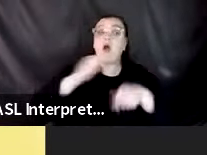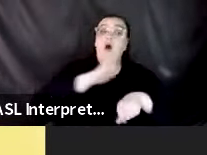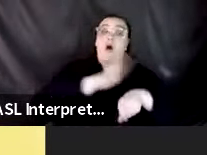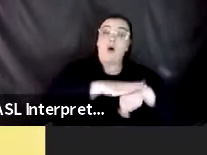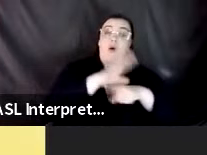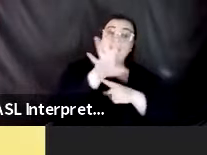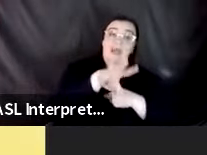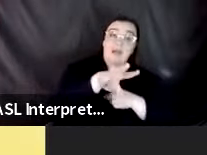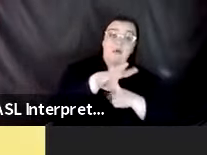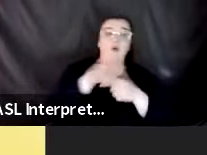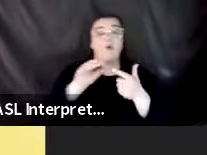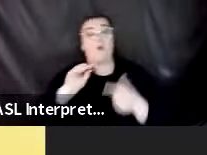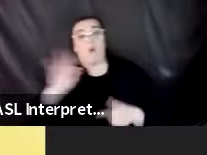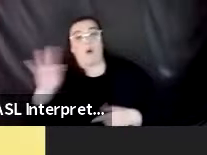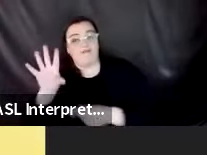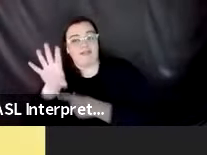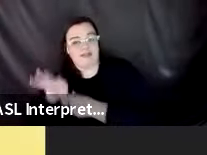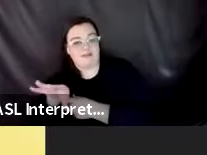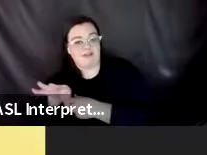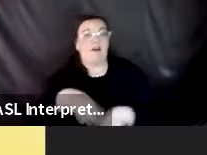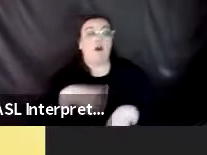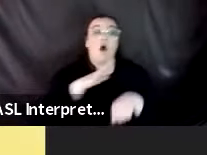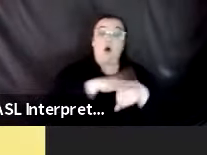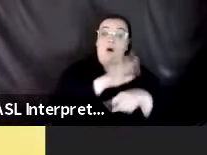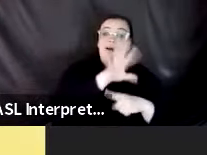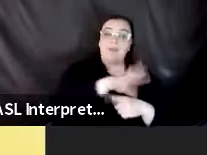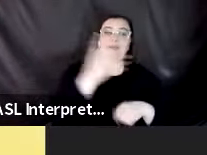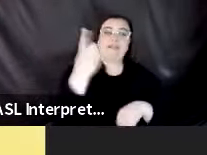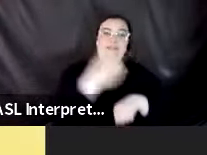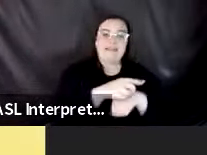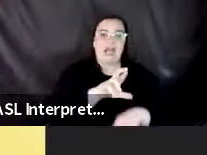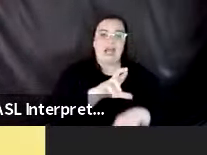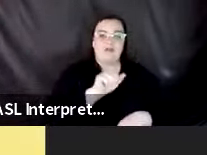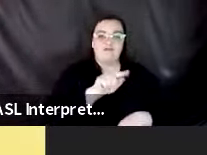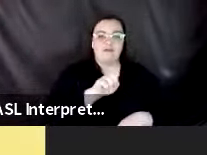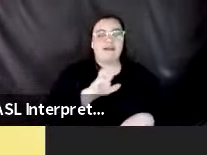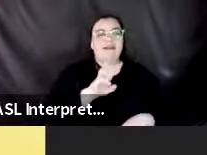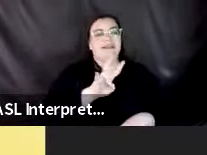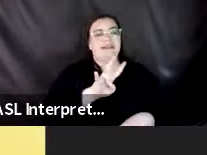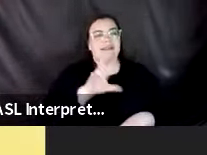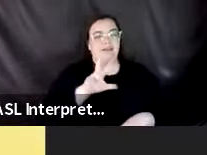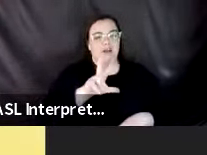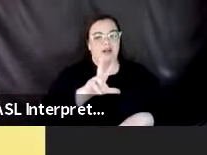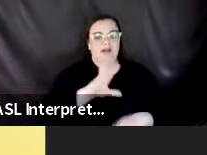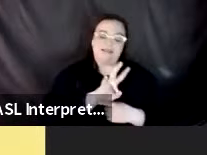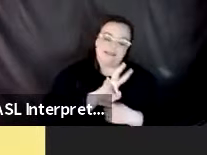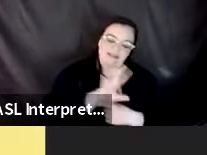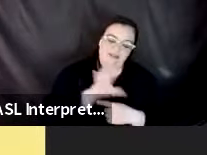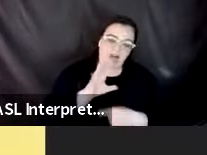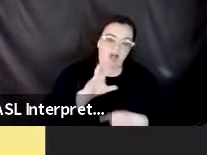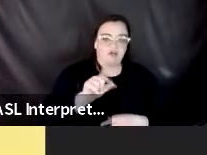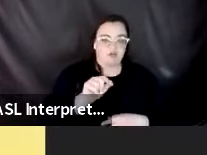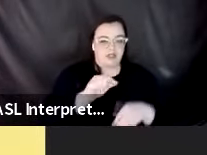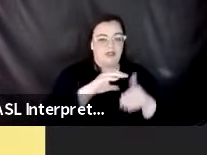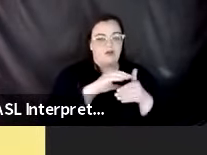for an 8-hour day is $712, and for a voiceover for 2-hour segments is